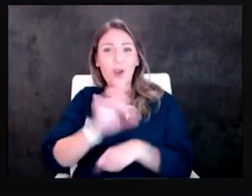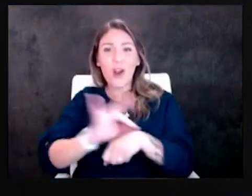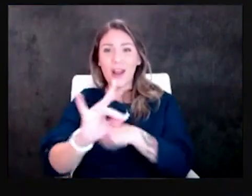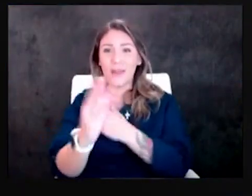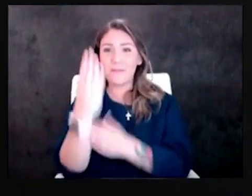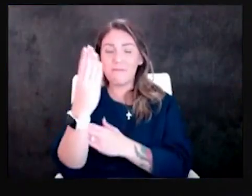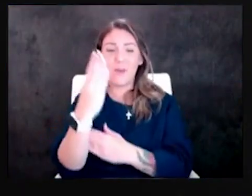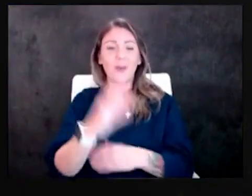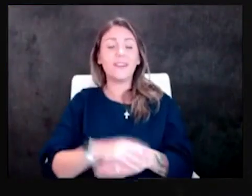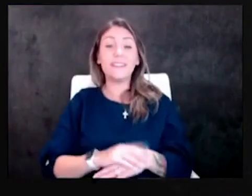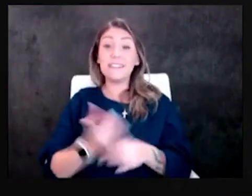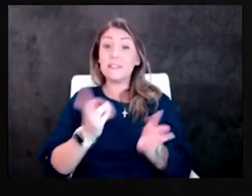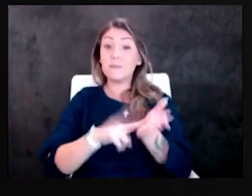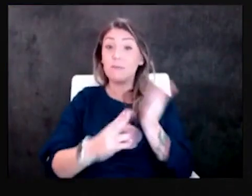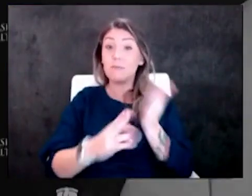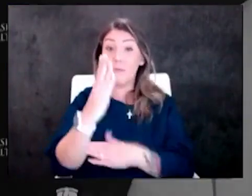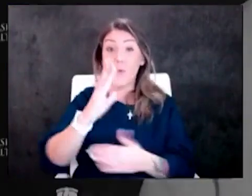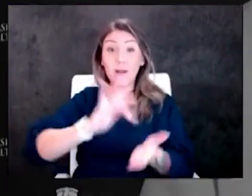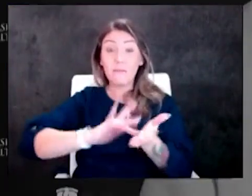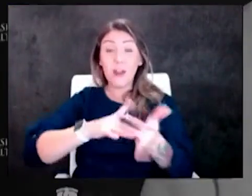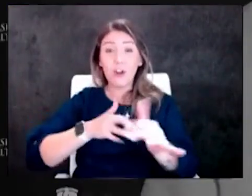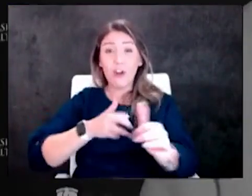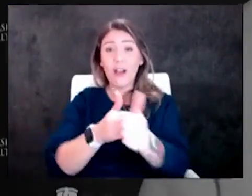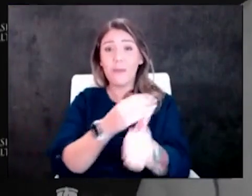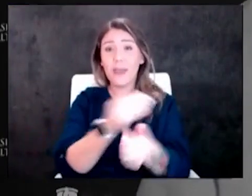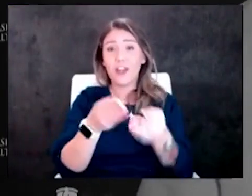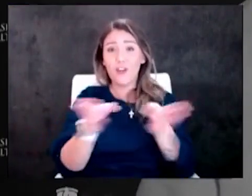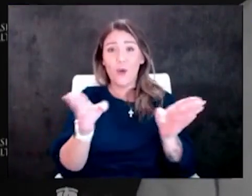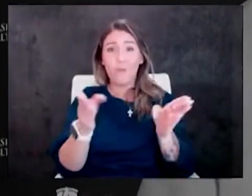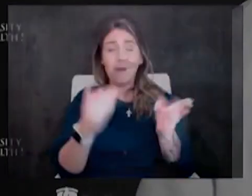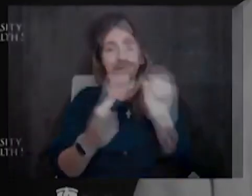Subscribe to our morning medical update and open mics